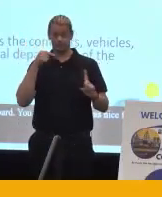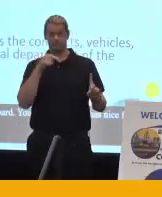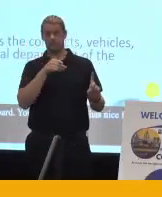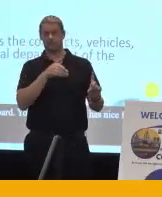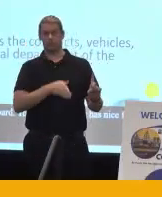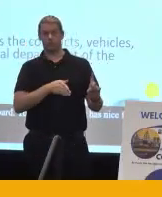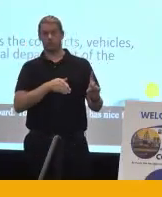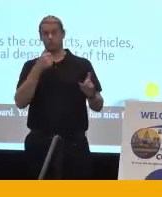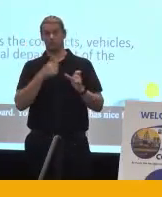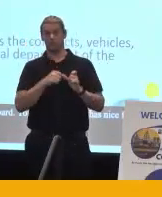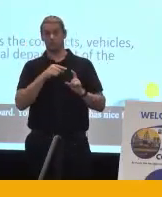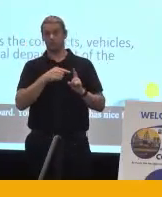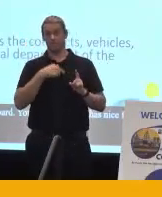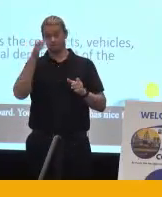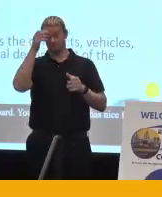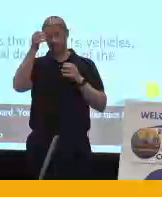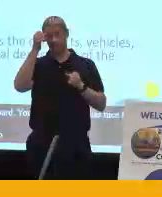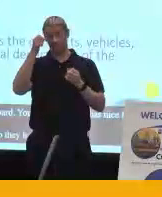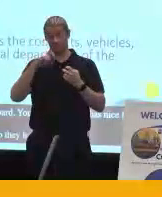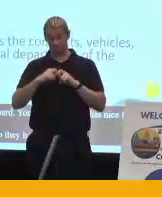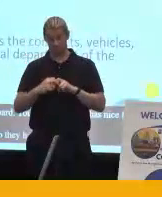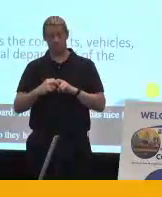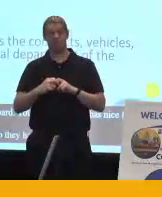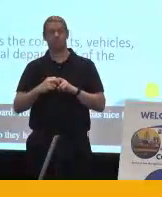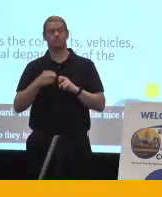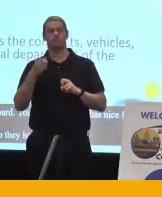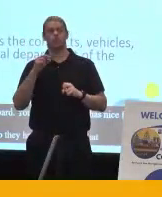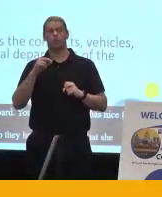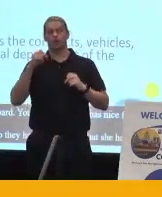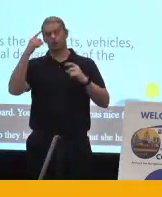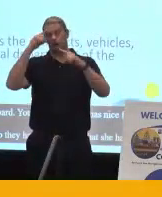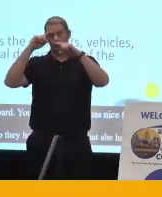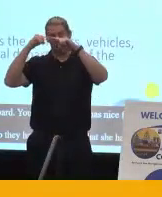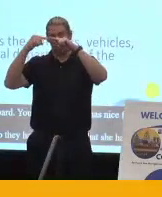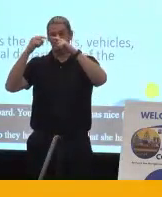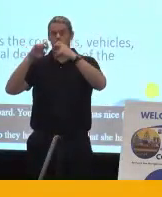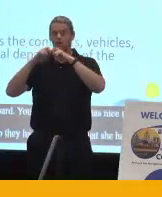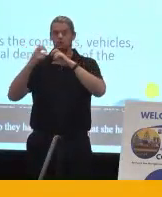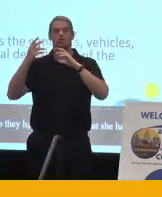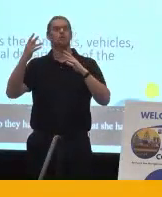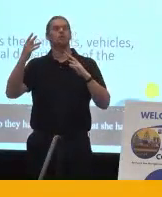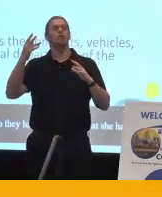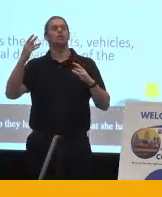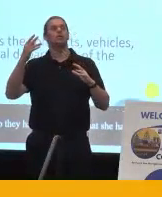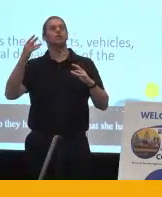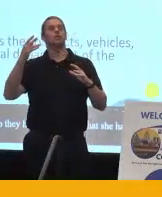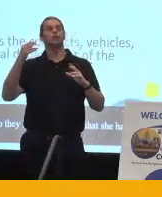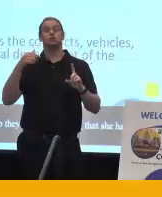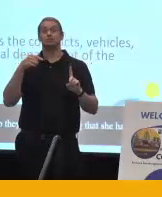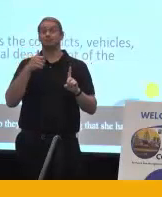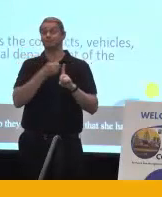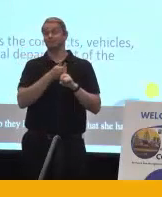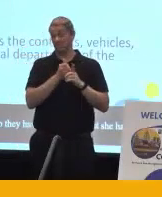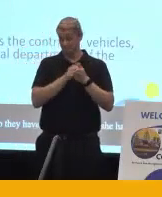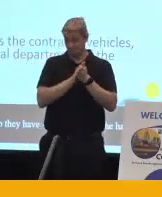knowing that she has difficulty with memory, or somebody who might have some cognitive involvement, is do they have the